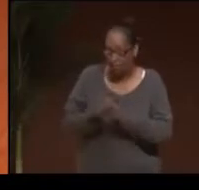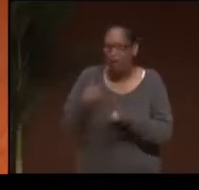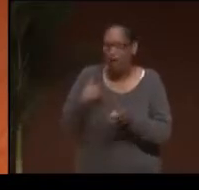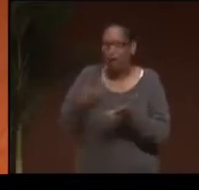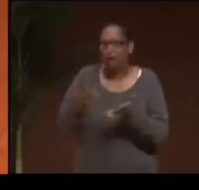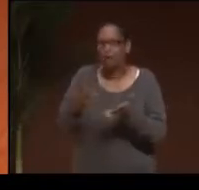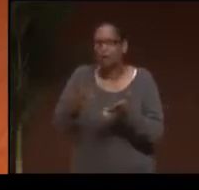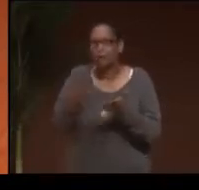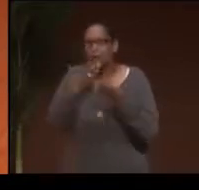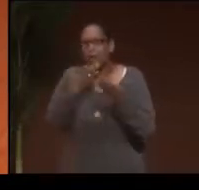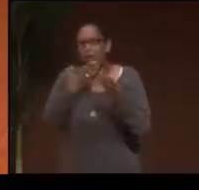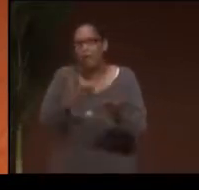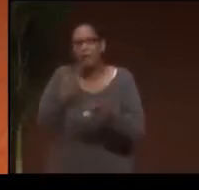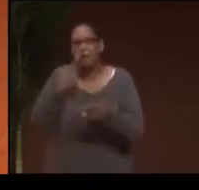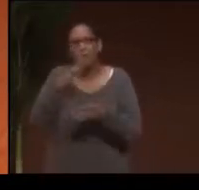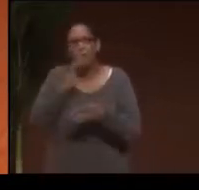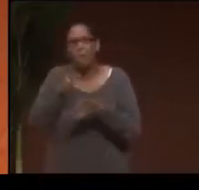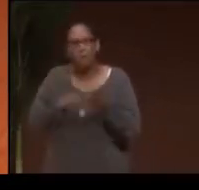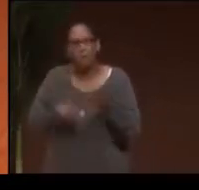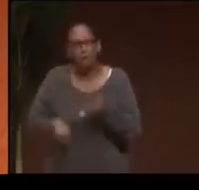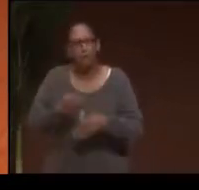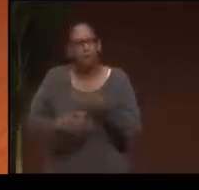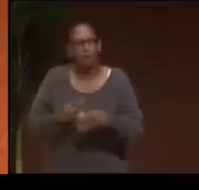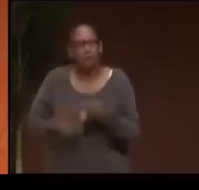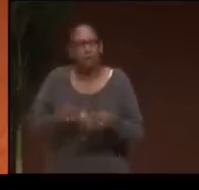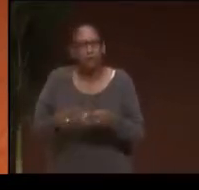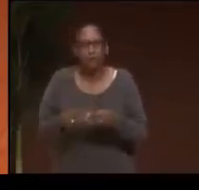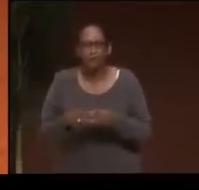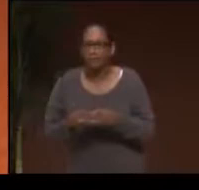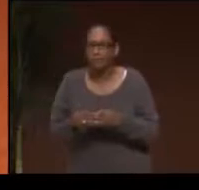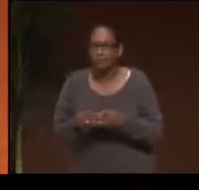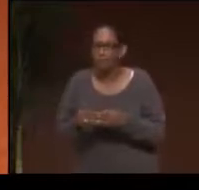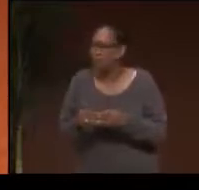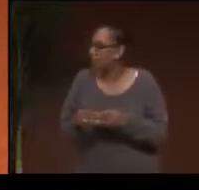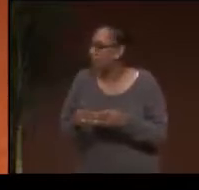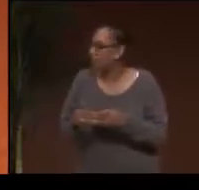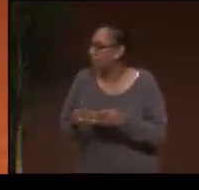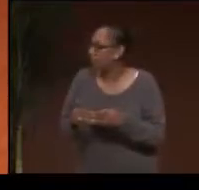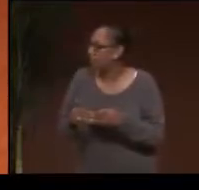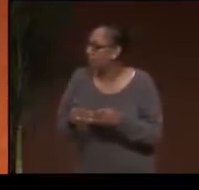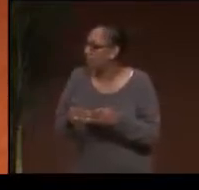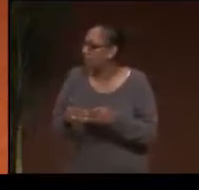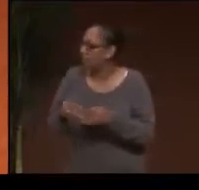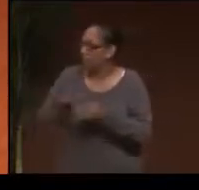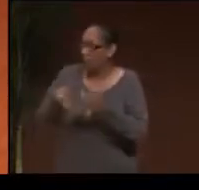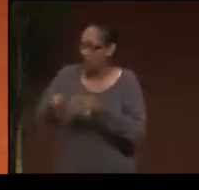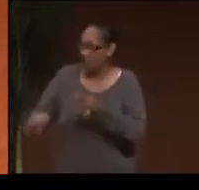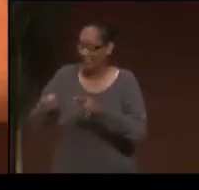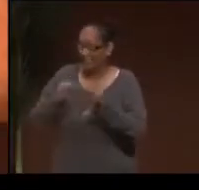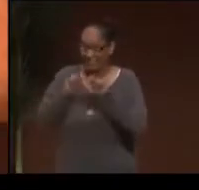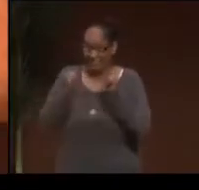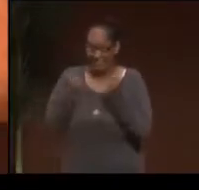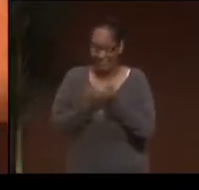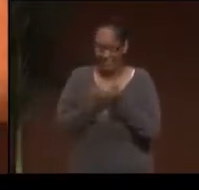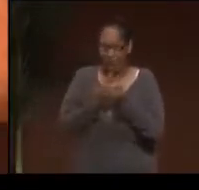thank you for being a part of this process, the storytelling process, and I feel all the curators on this team really are more